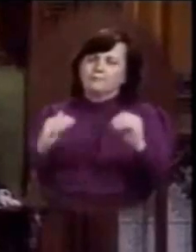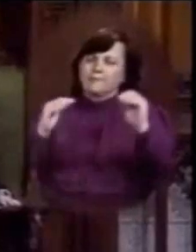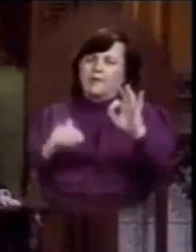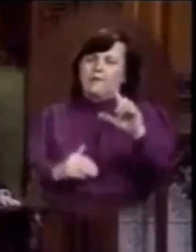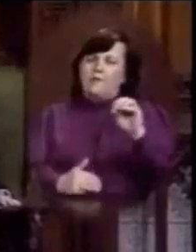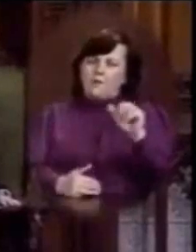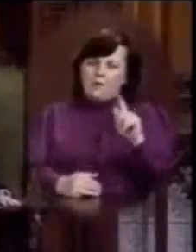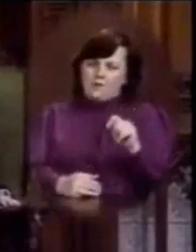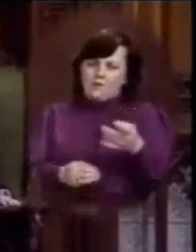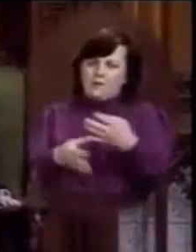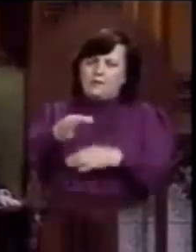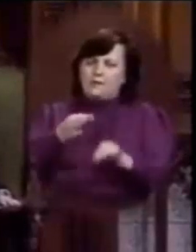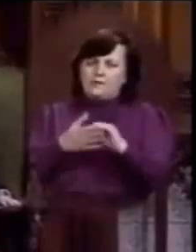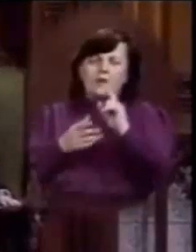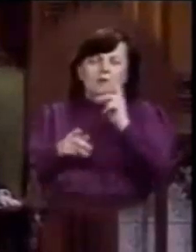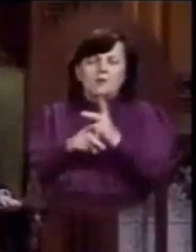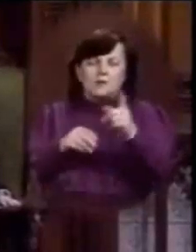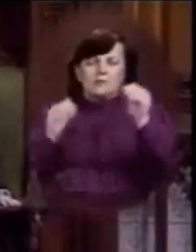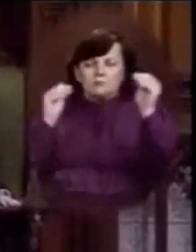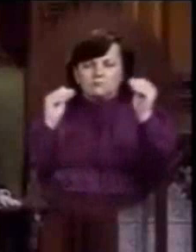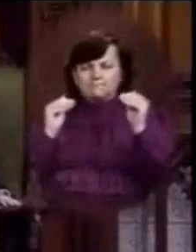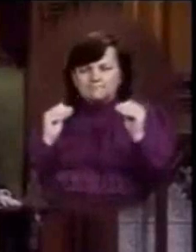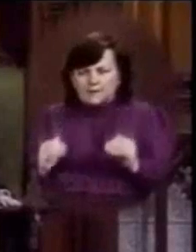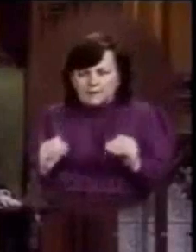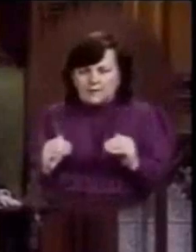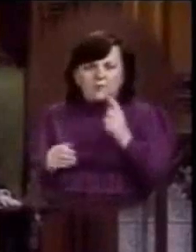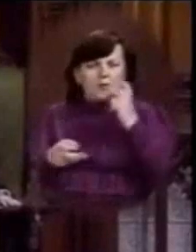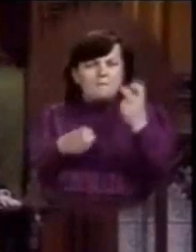and penalizes consumers and workforce alike.